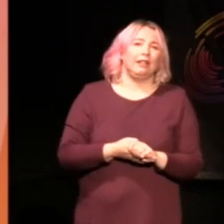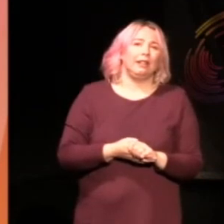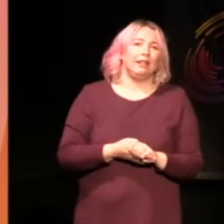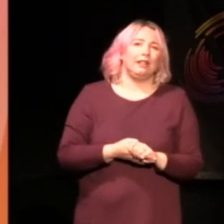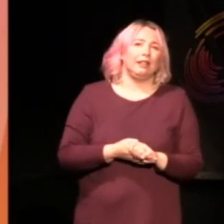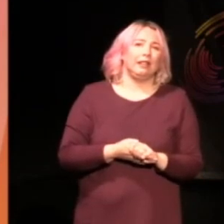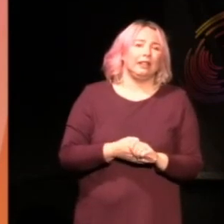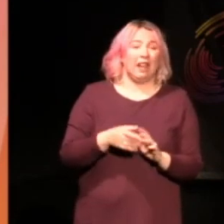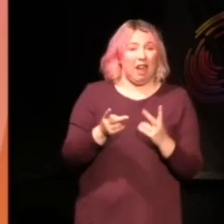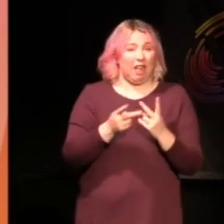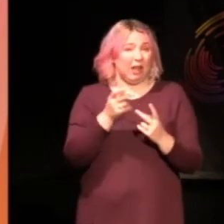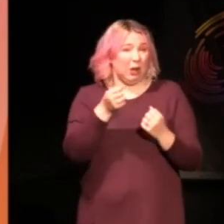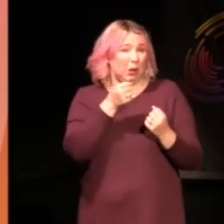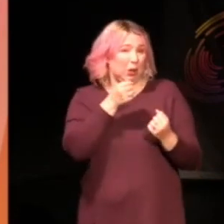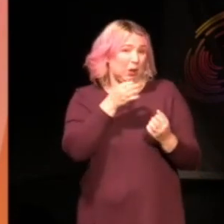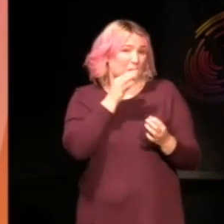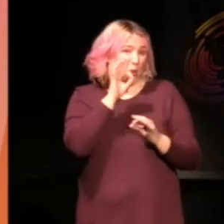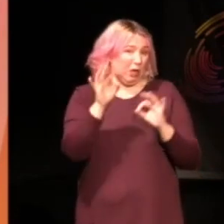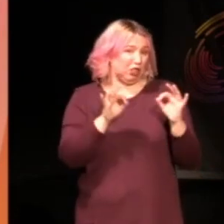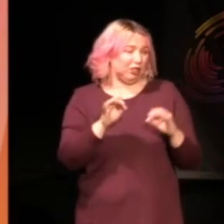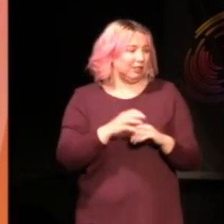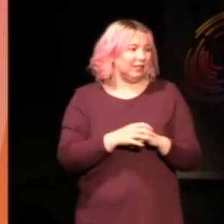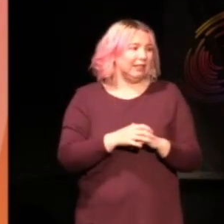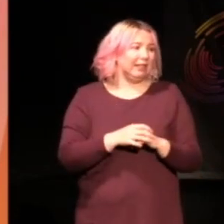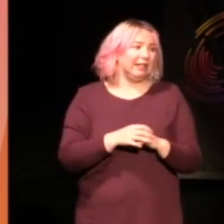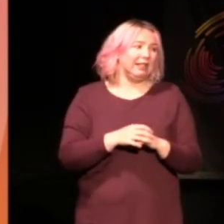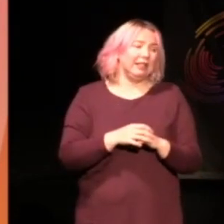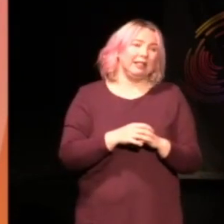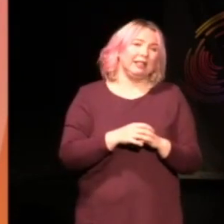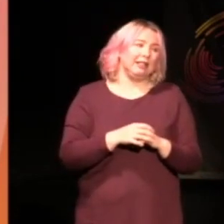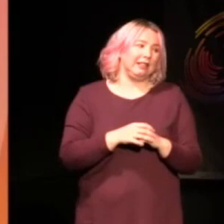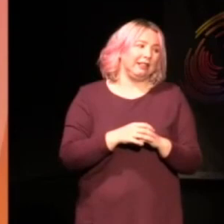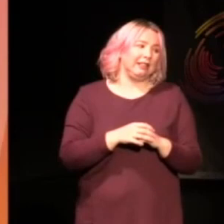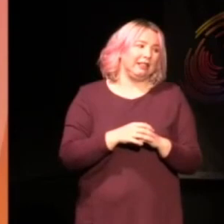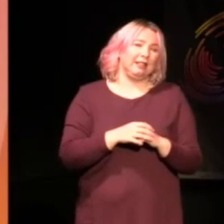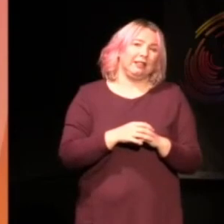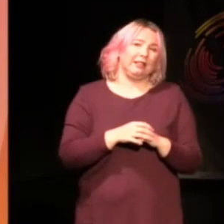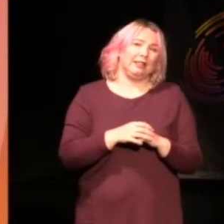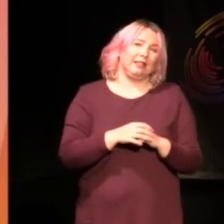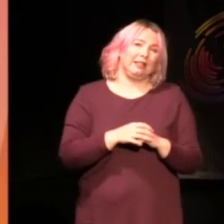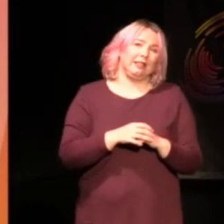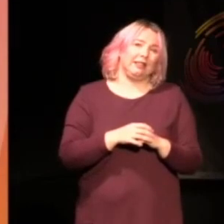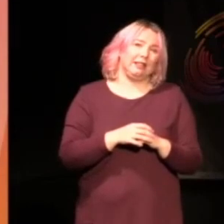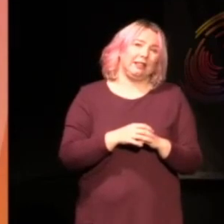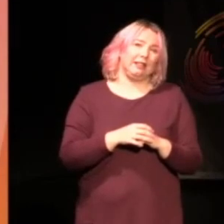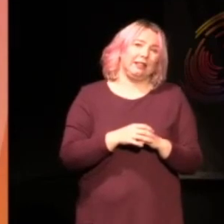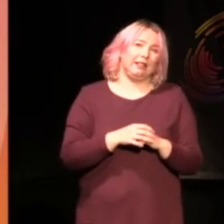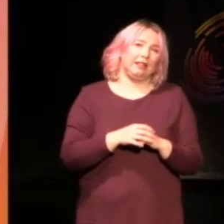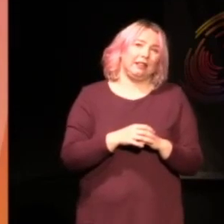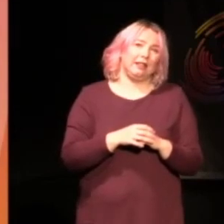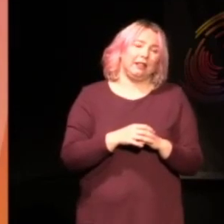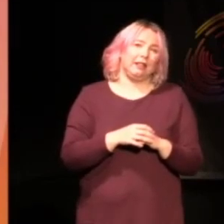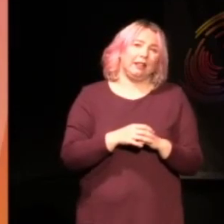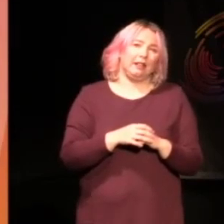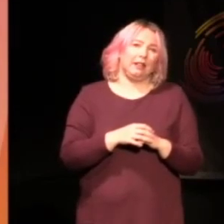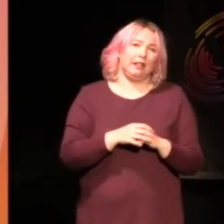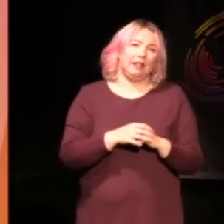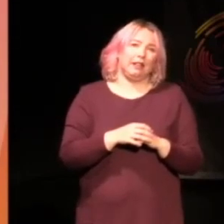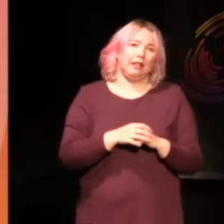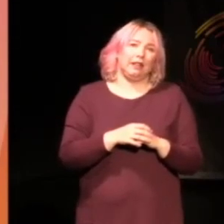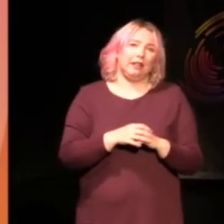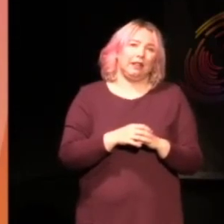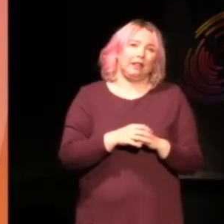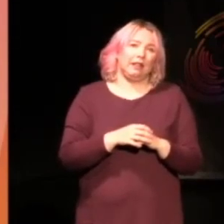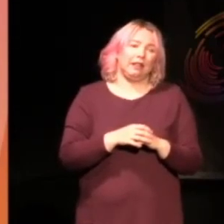And there's another one at the top. Okay, I'll come back to you. Oh, you've got one already. Well, while this mic's coming here, would you like to take the question? Yep. Oh, yeah, I don't mind. Thank you. Thanks